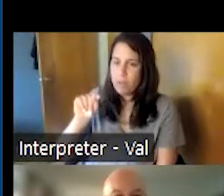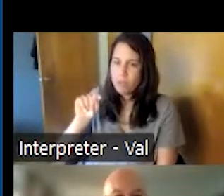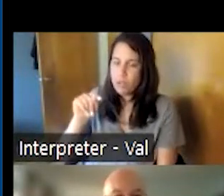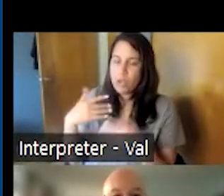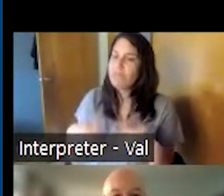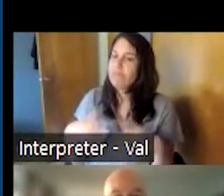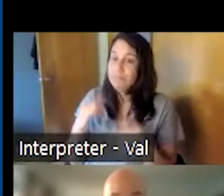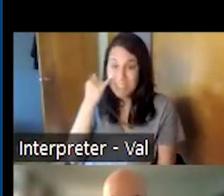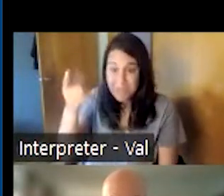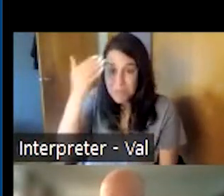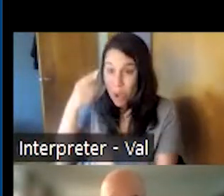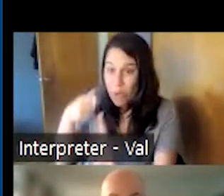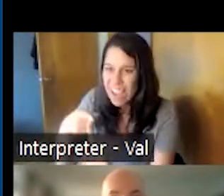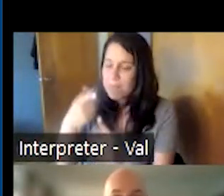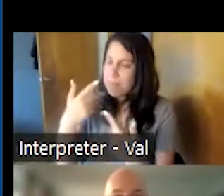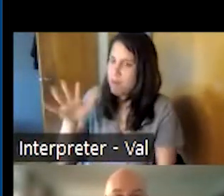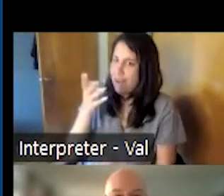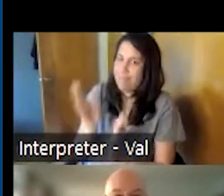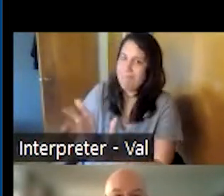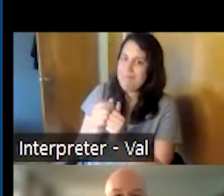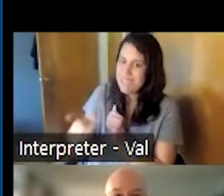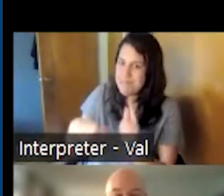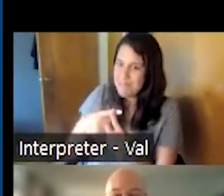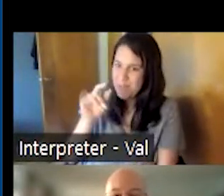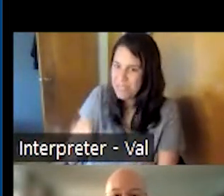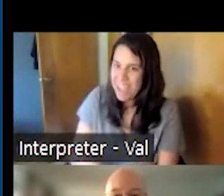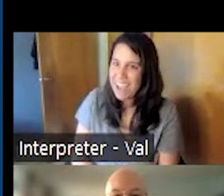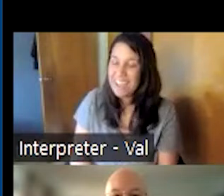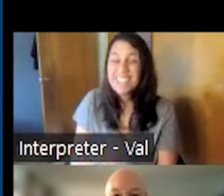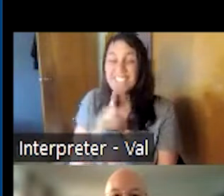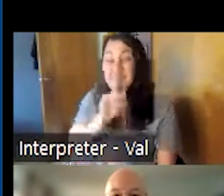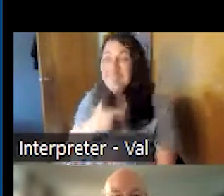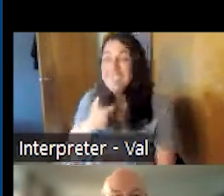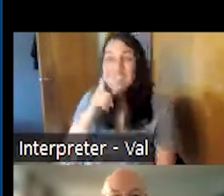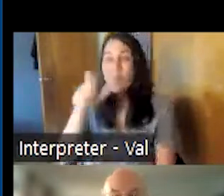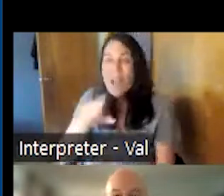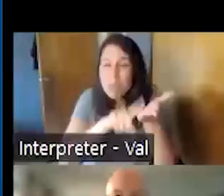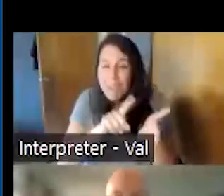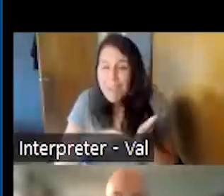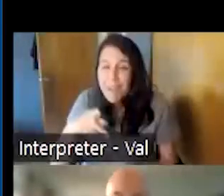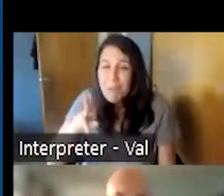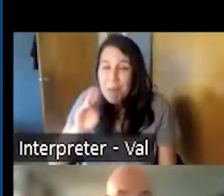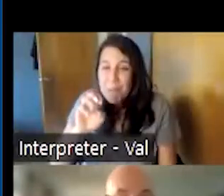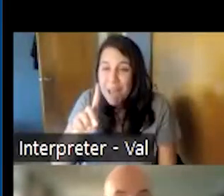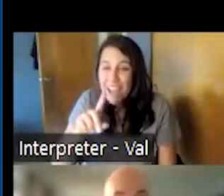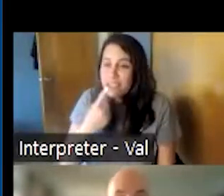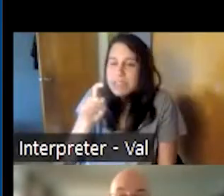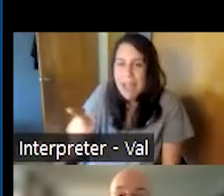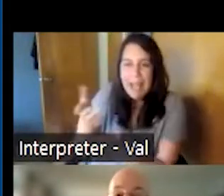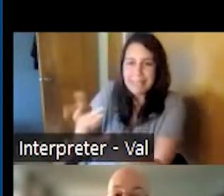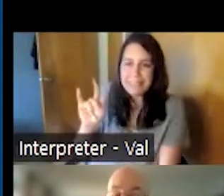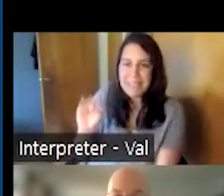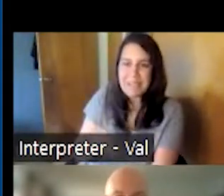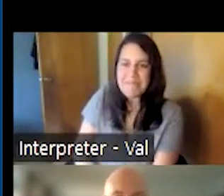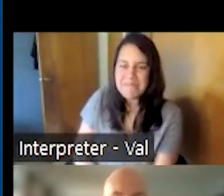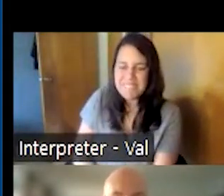point. As I've said before, you don't ever really need to look things up on PubMed if you know Kim Mueser.